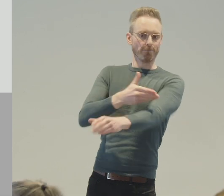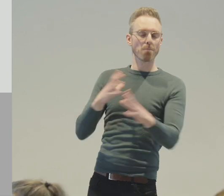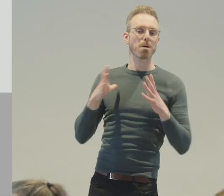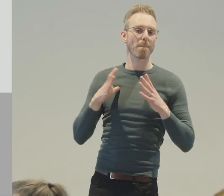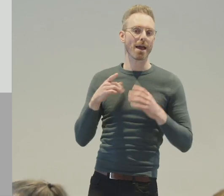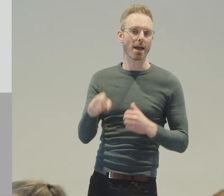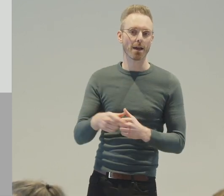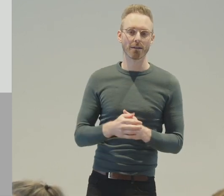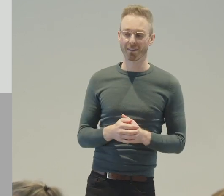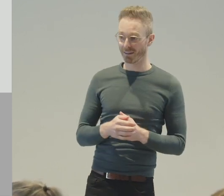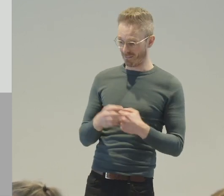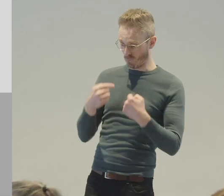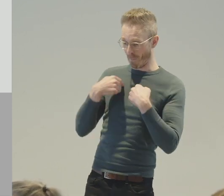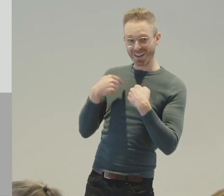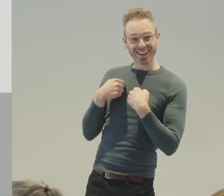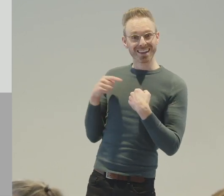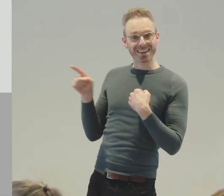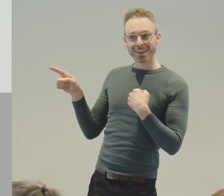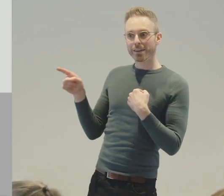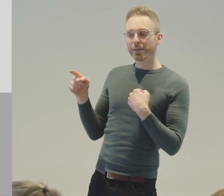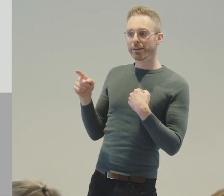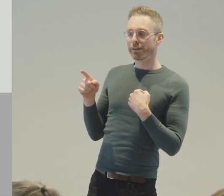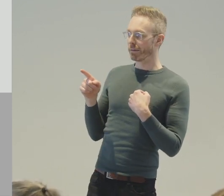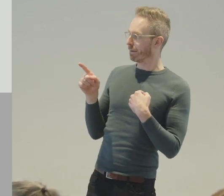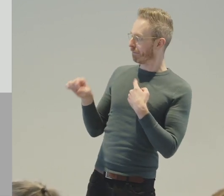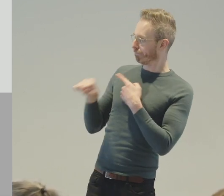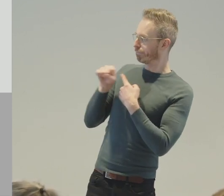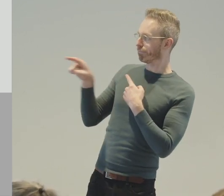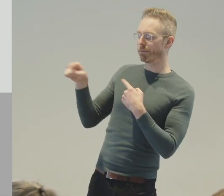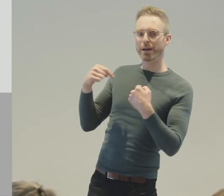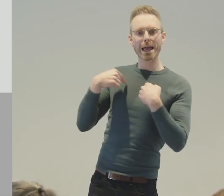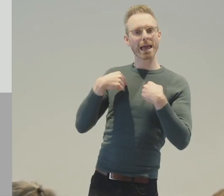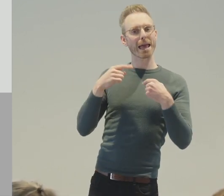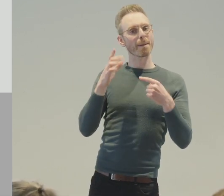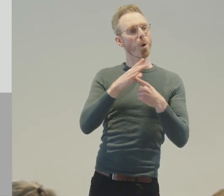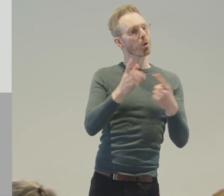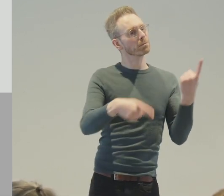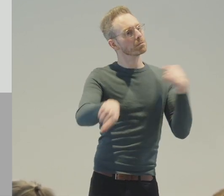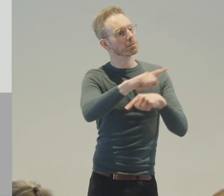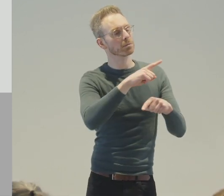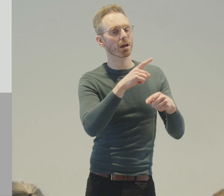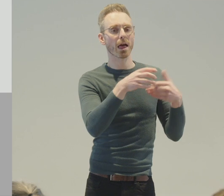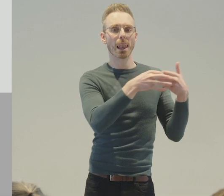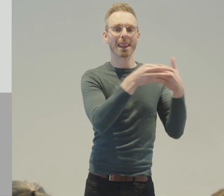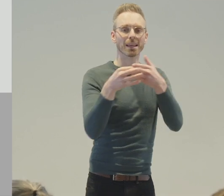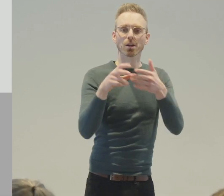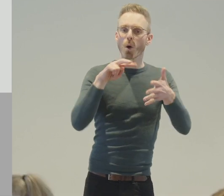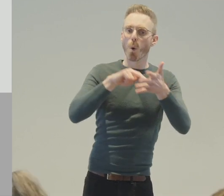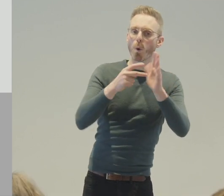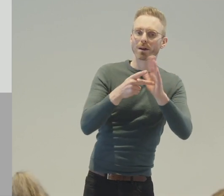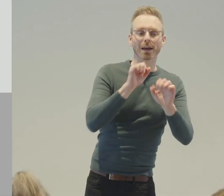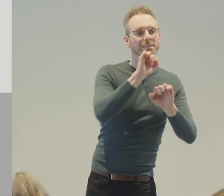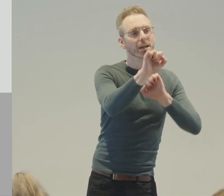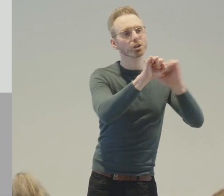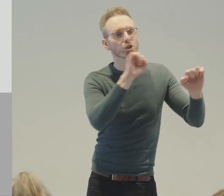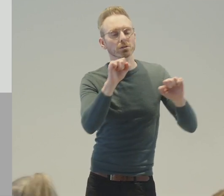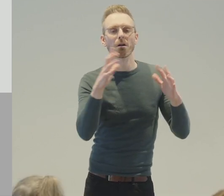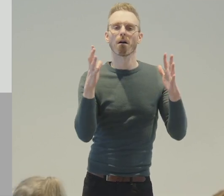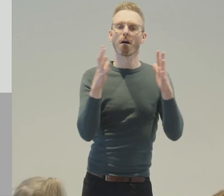know, often we kind of take a lot of space, and really it's kind of us to think about how we, kind of make change and bring